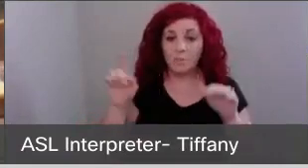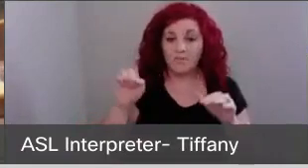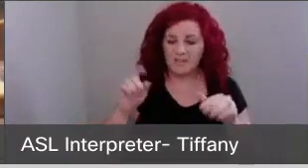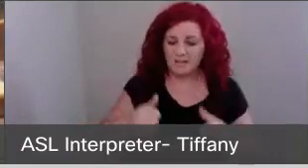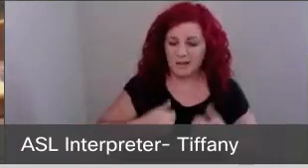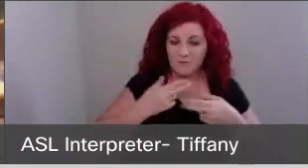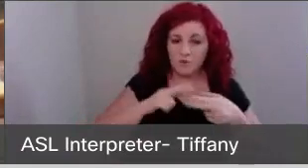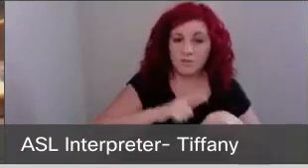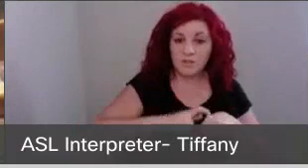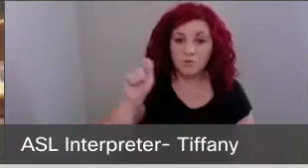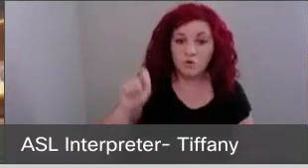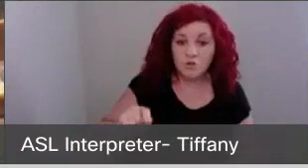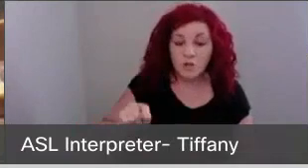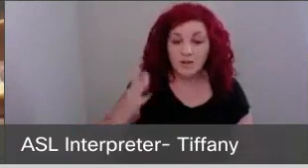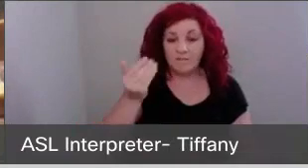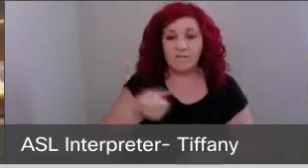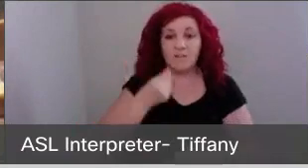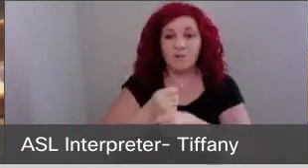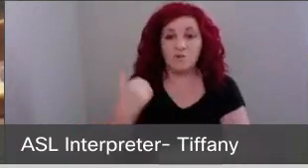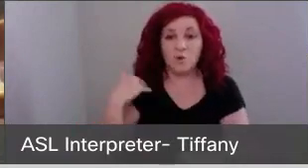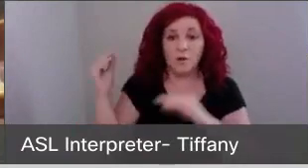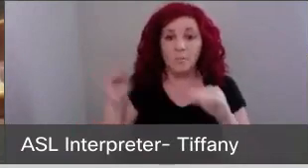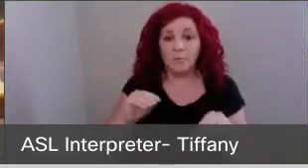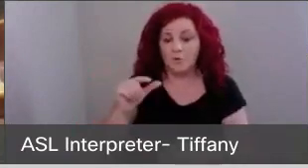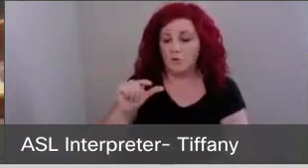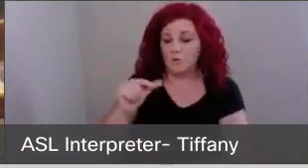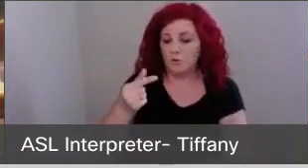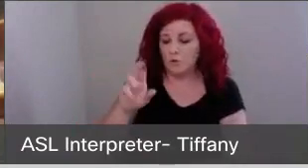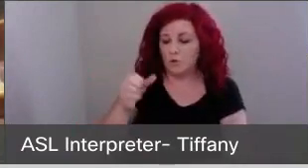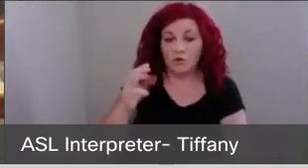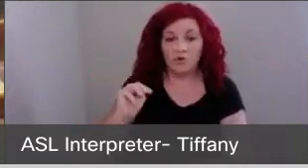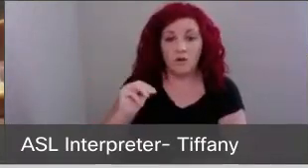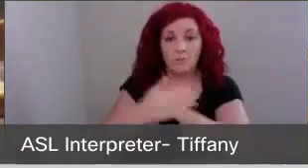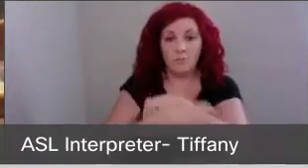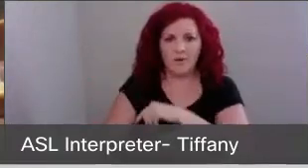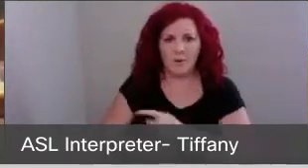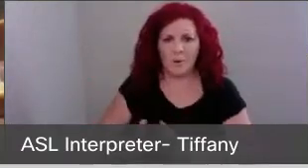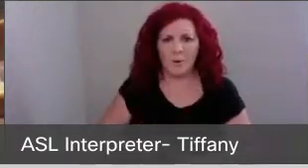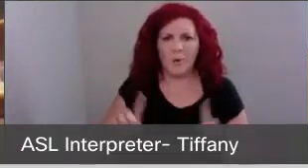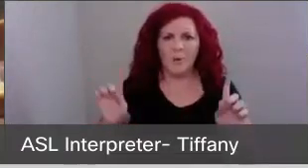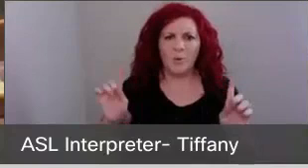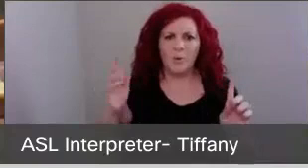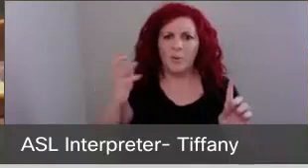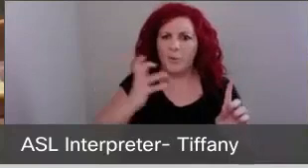and then 15 years ago moved here to Graham County. And I can tell you there's a big difference between